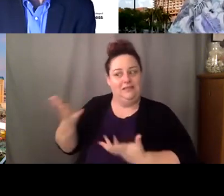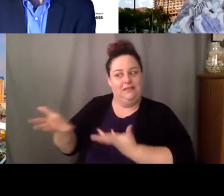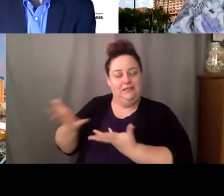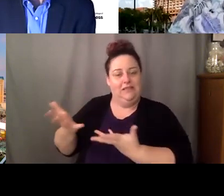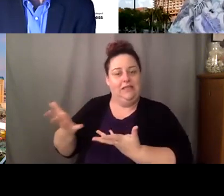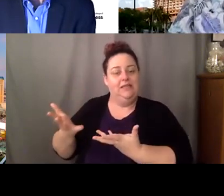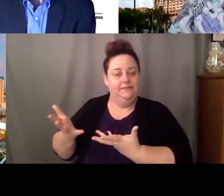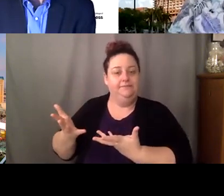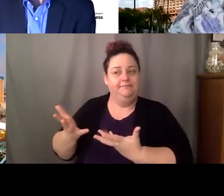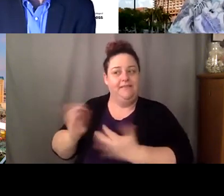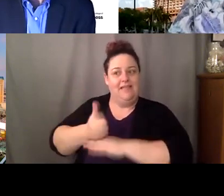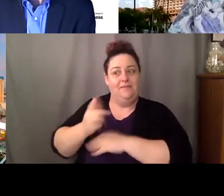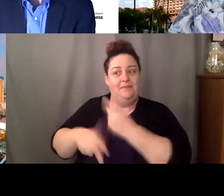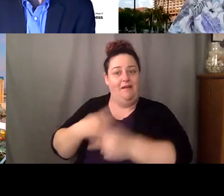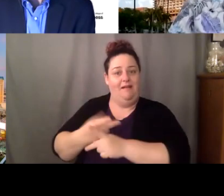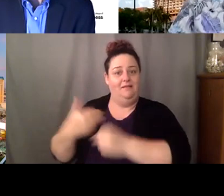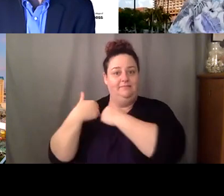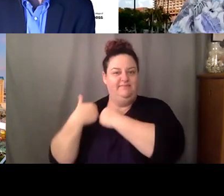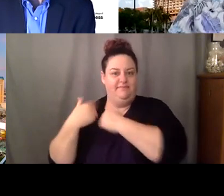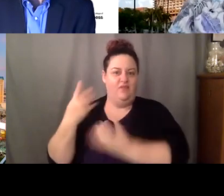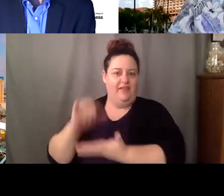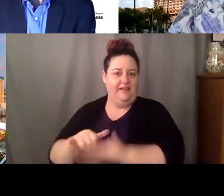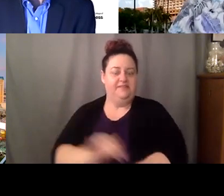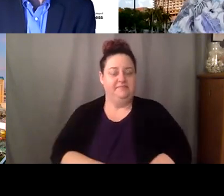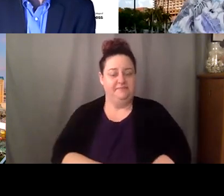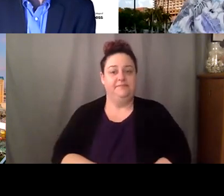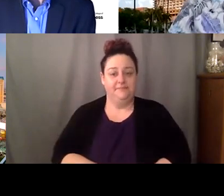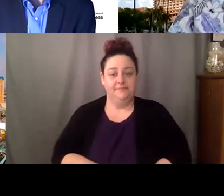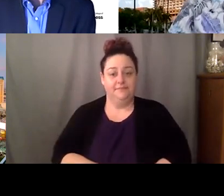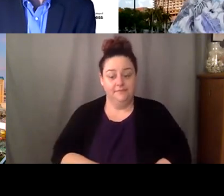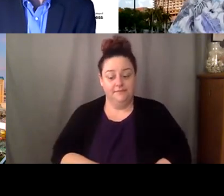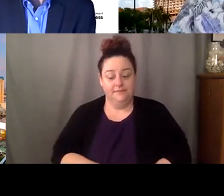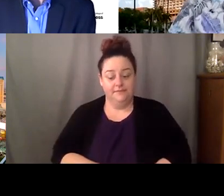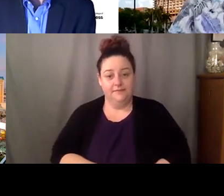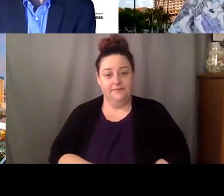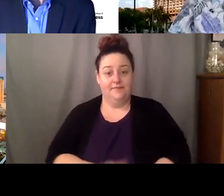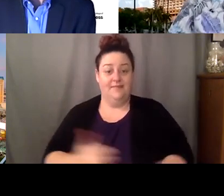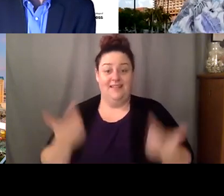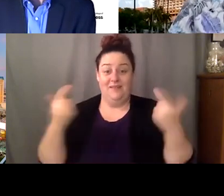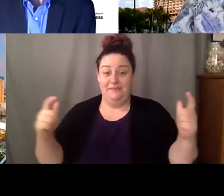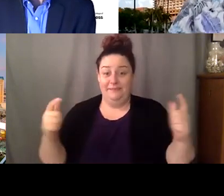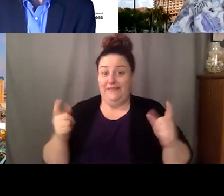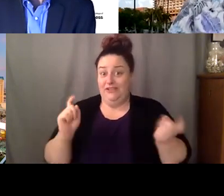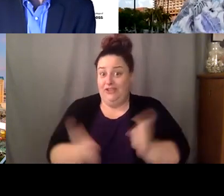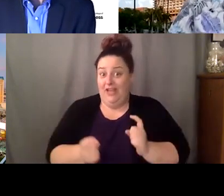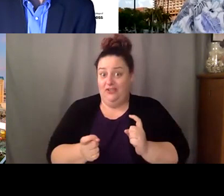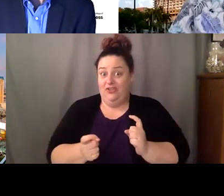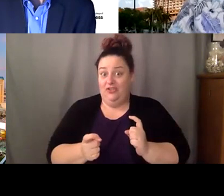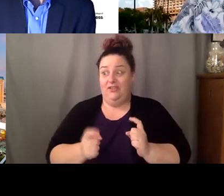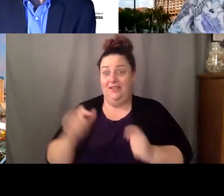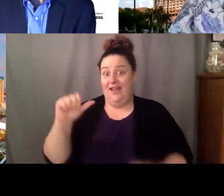and establish some accountability for it. Because that's probably one of the biggest changes too, is